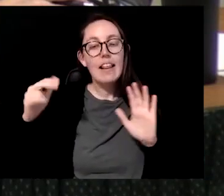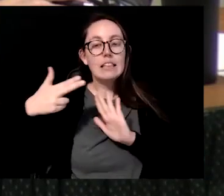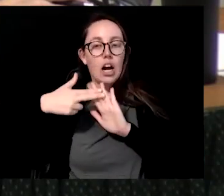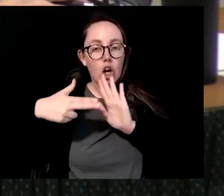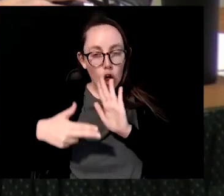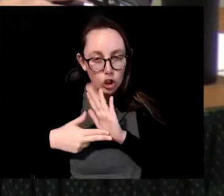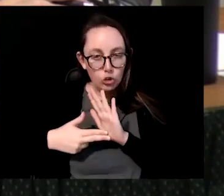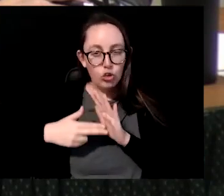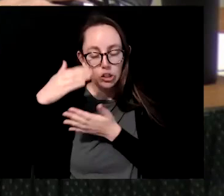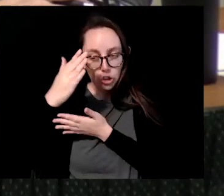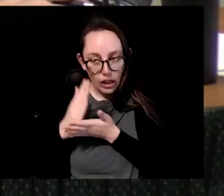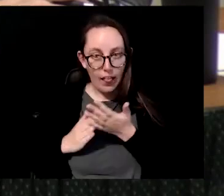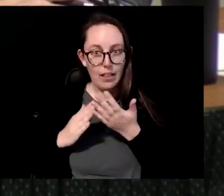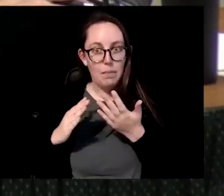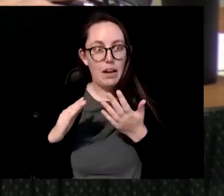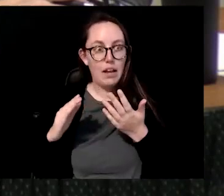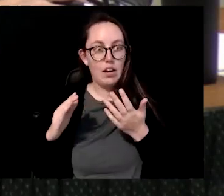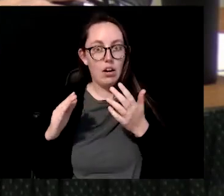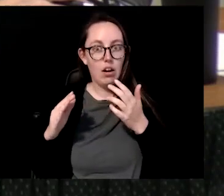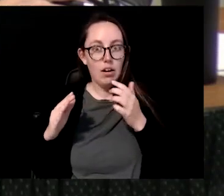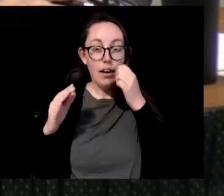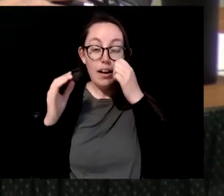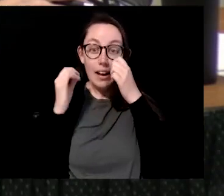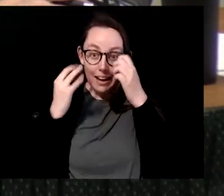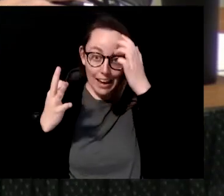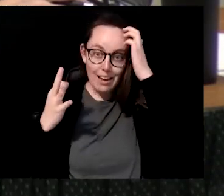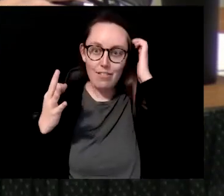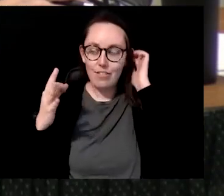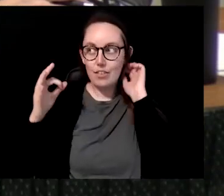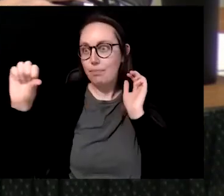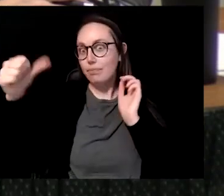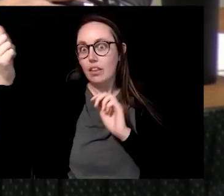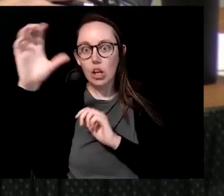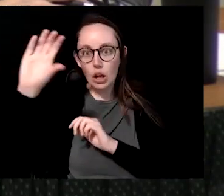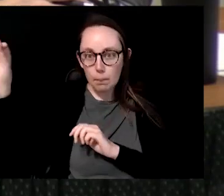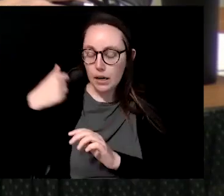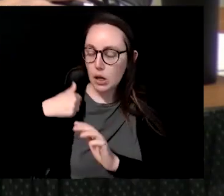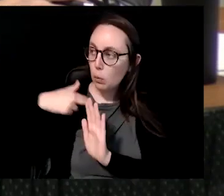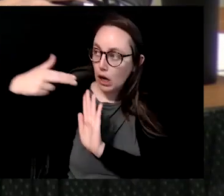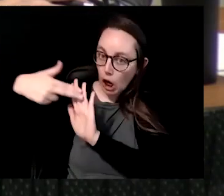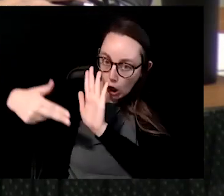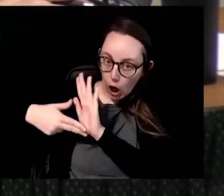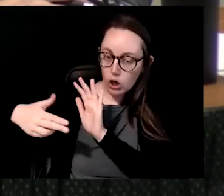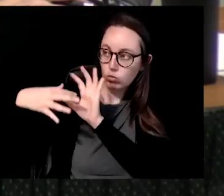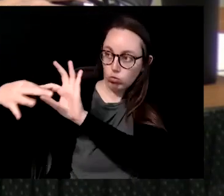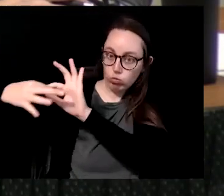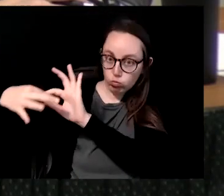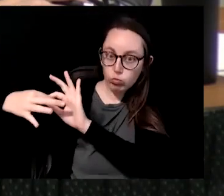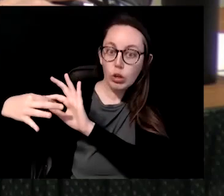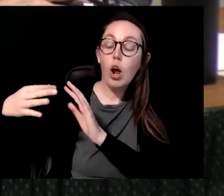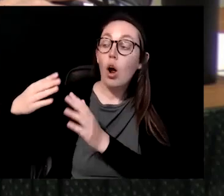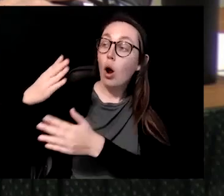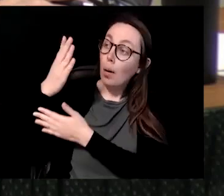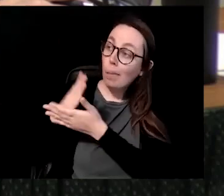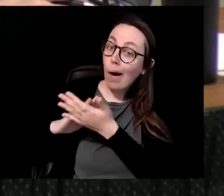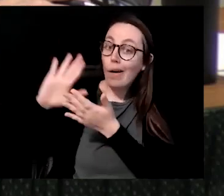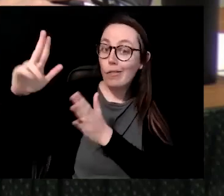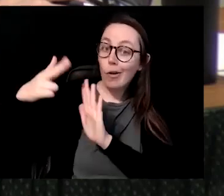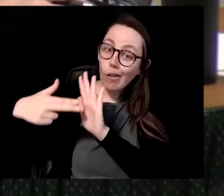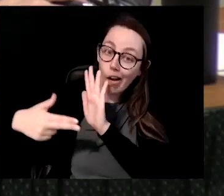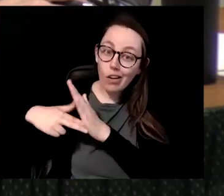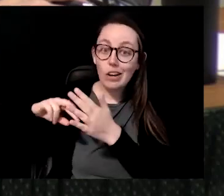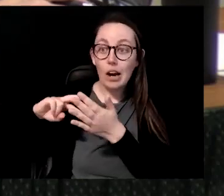as to whether we are looking at a third party contractor and saying part of your contract is that you're saying that there is going to be ambulances